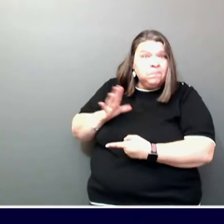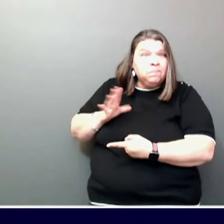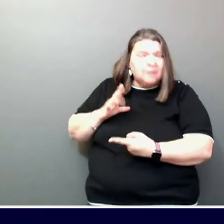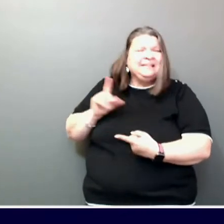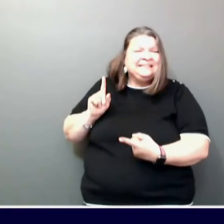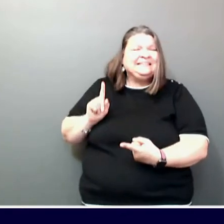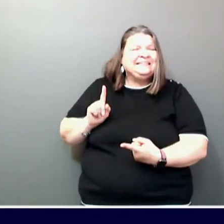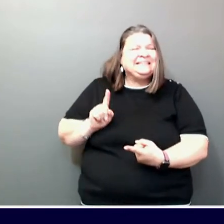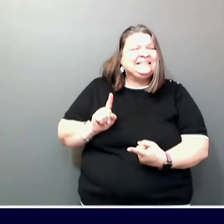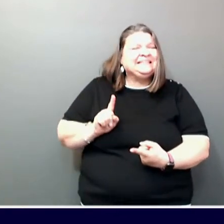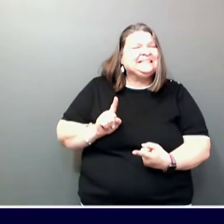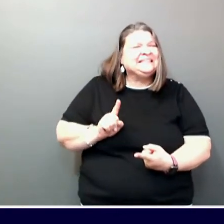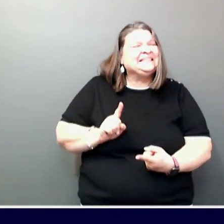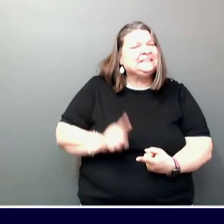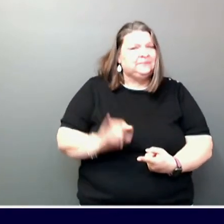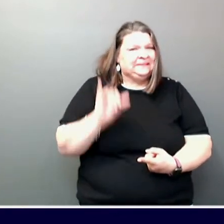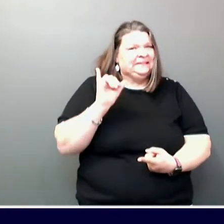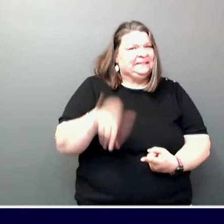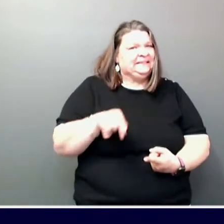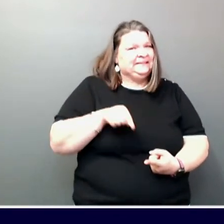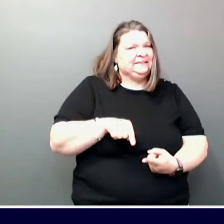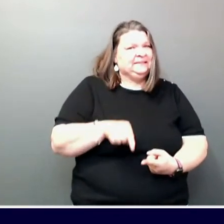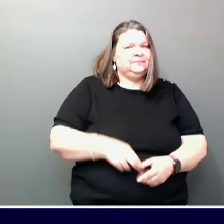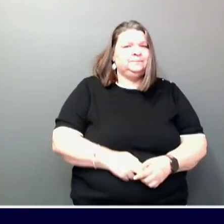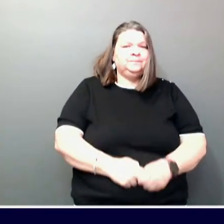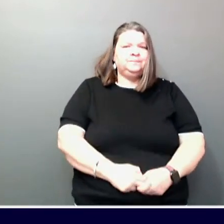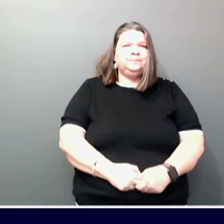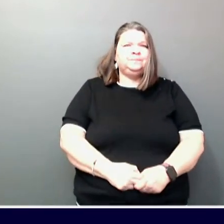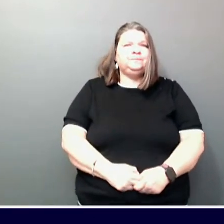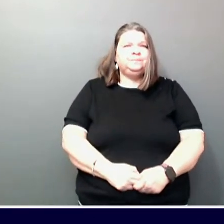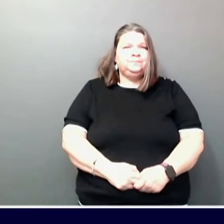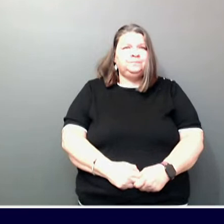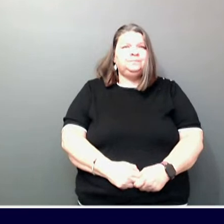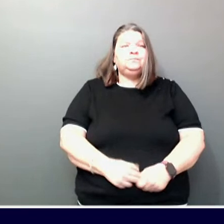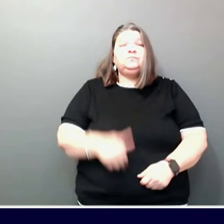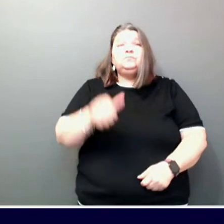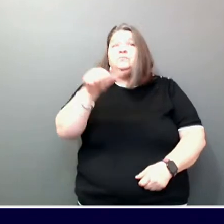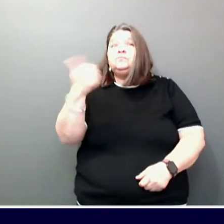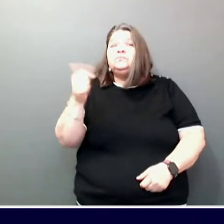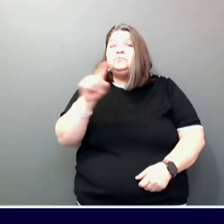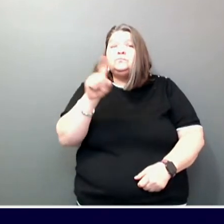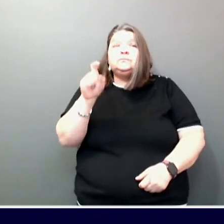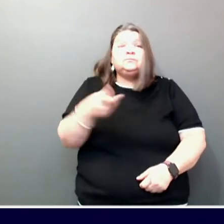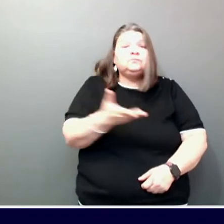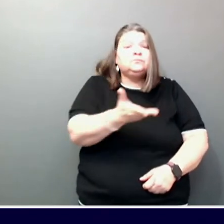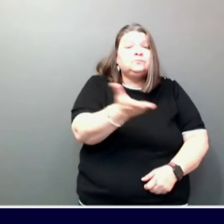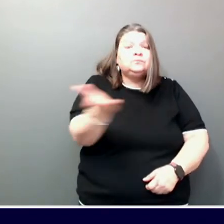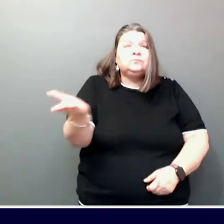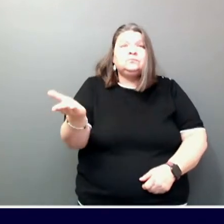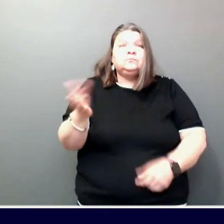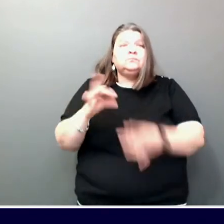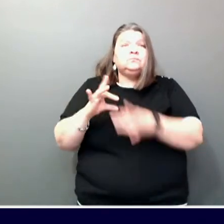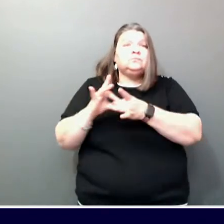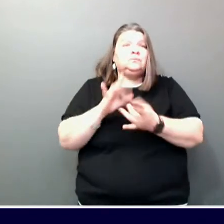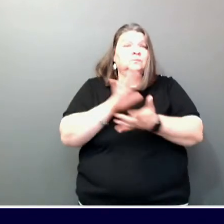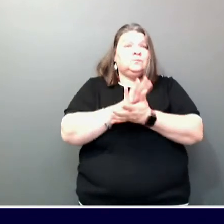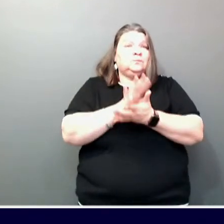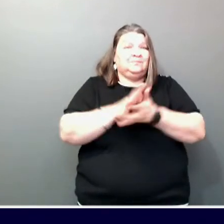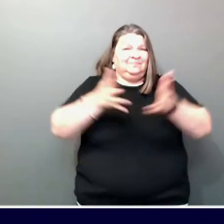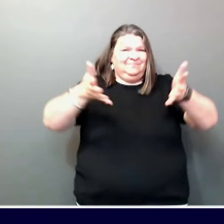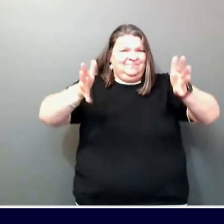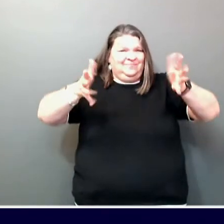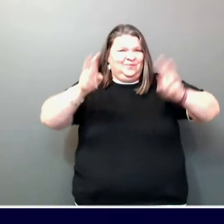And my next question has to do, continuing on with schools, with the state high school basketball tournament that's going to be starting